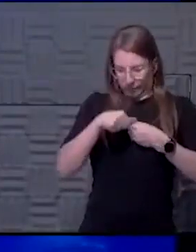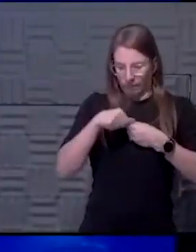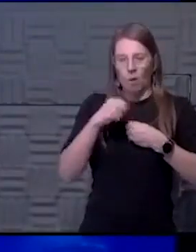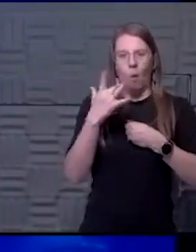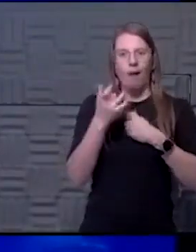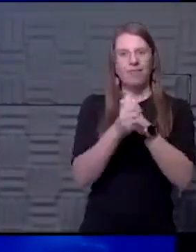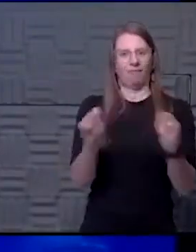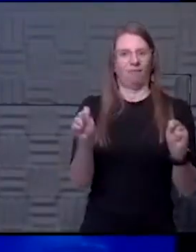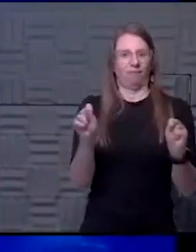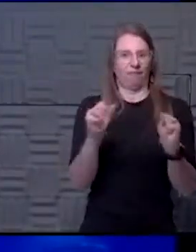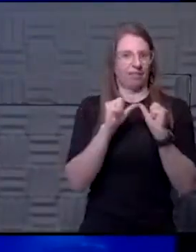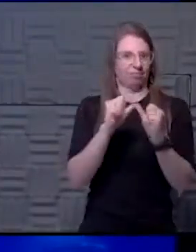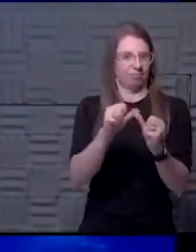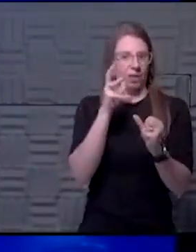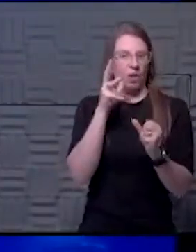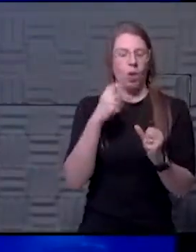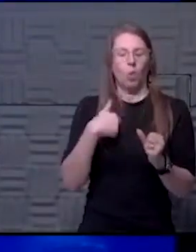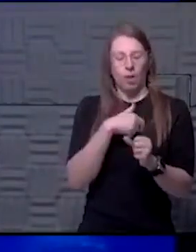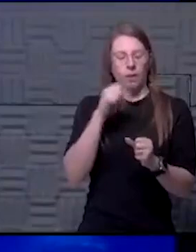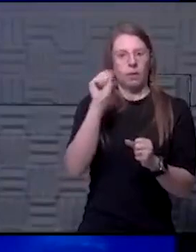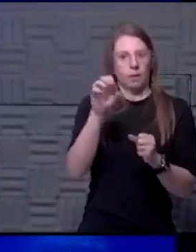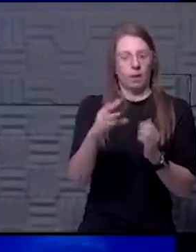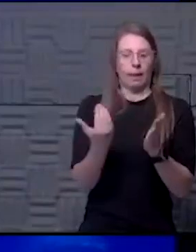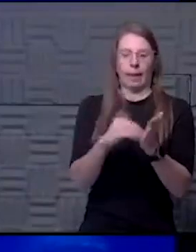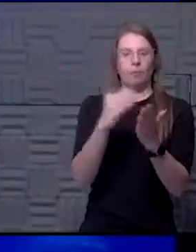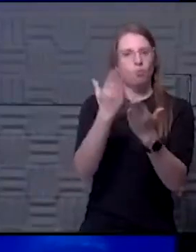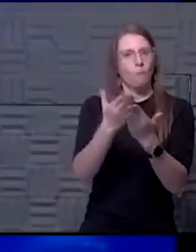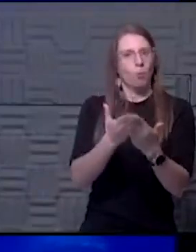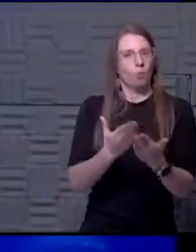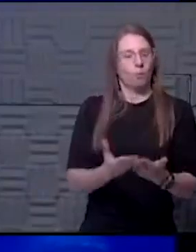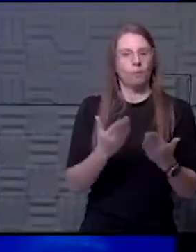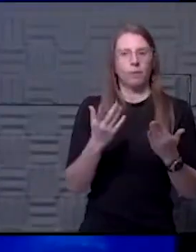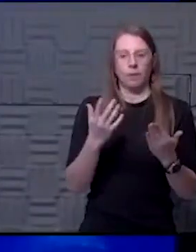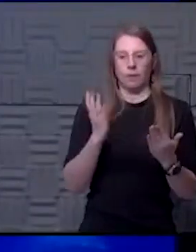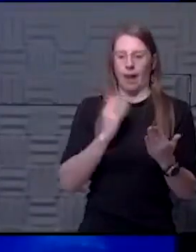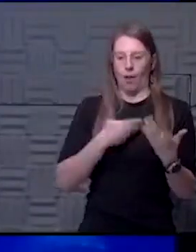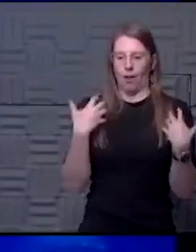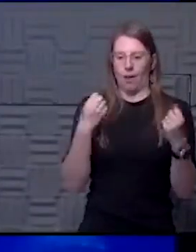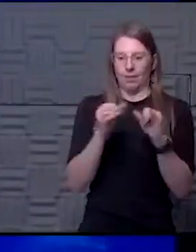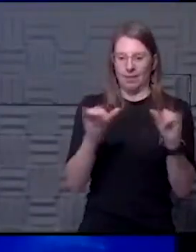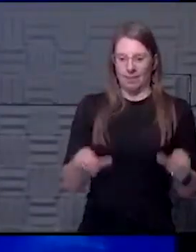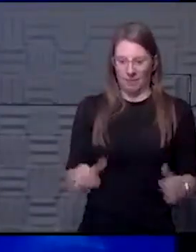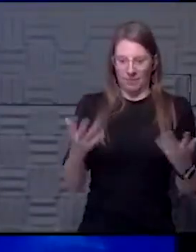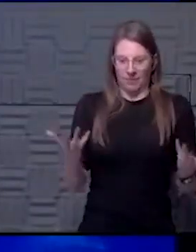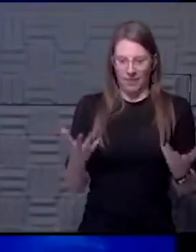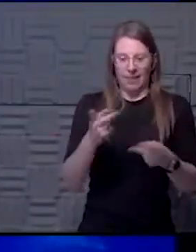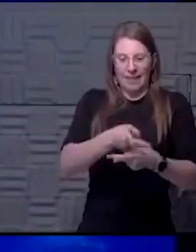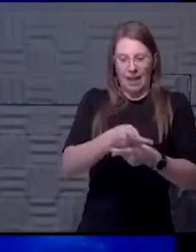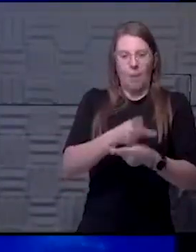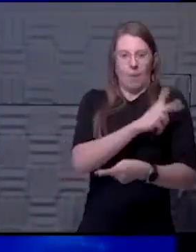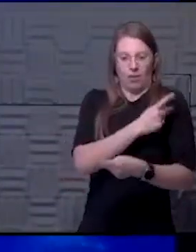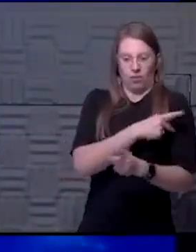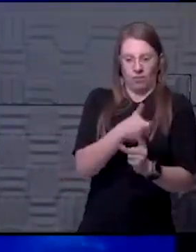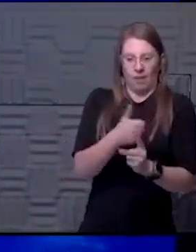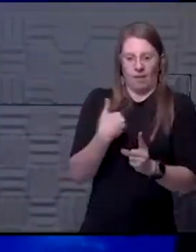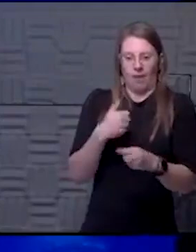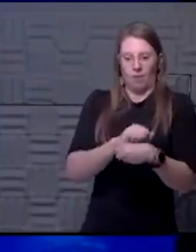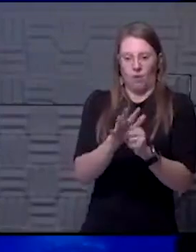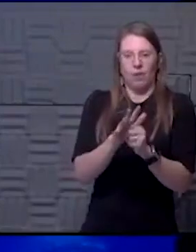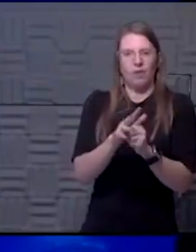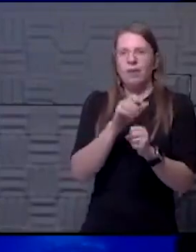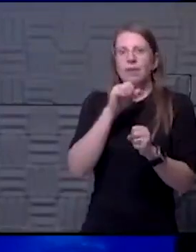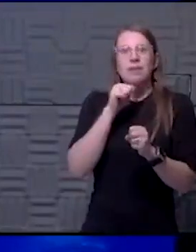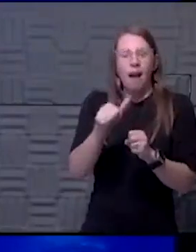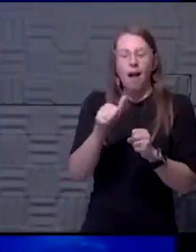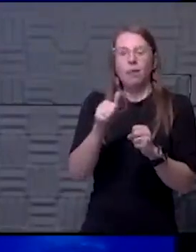you safe. And we've proven it again and again, as I say, here in our health system, by taking care of patients who have COVID. We don't have super spreader events